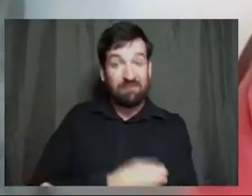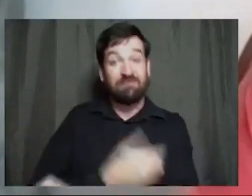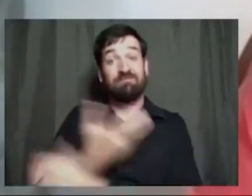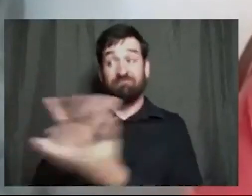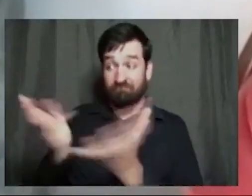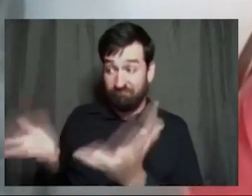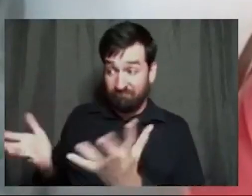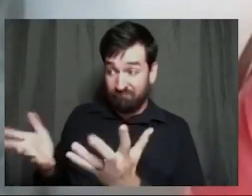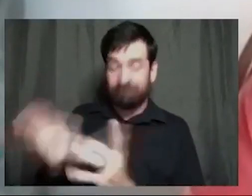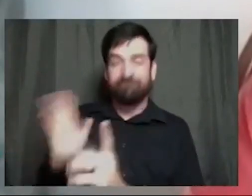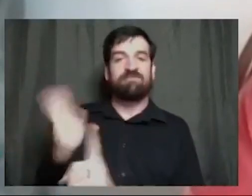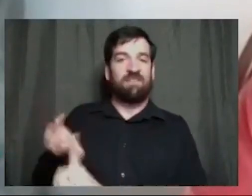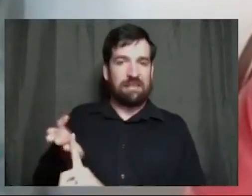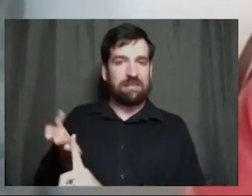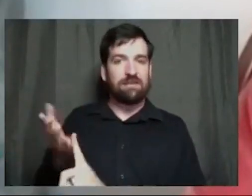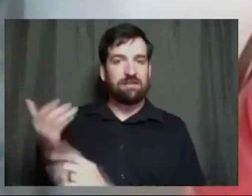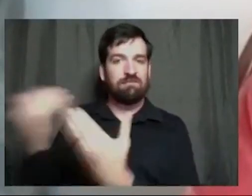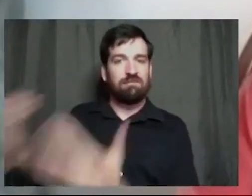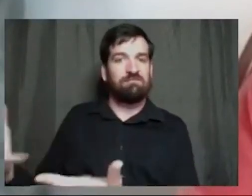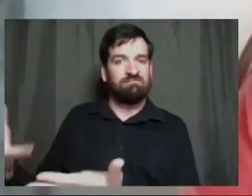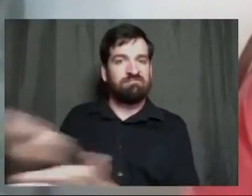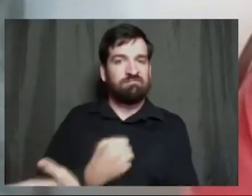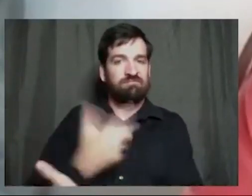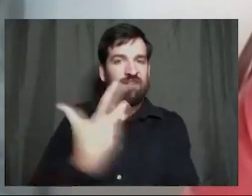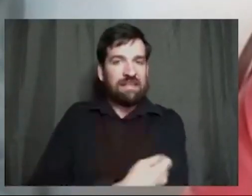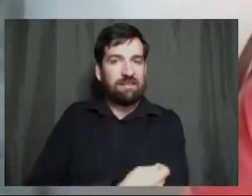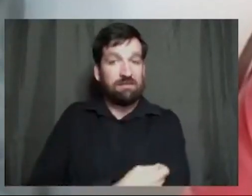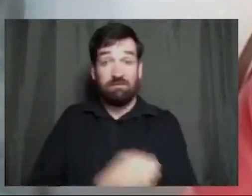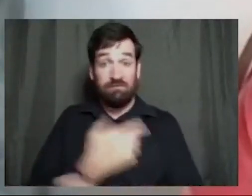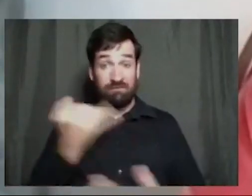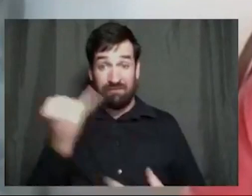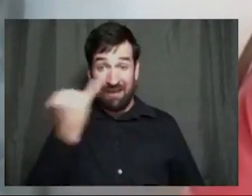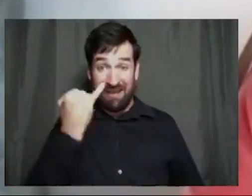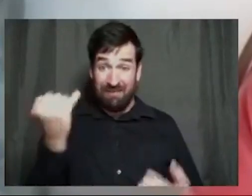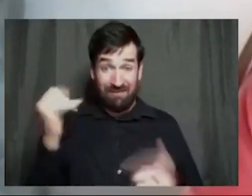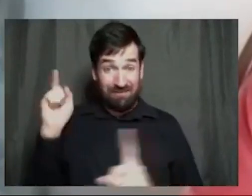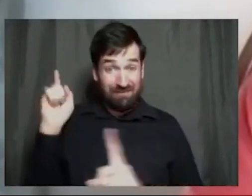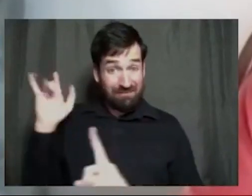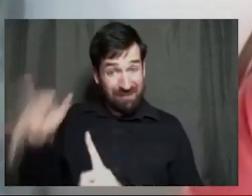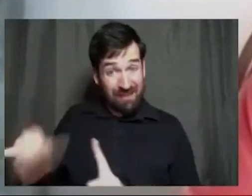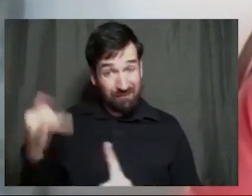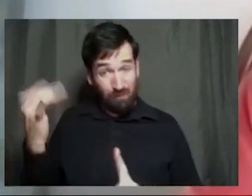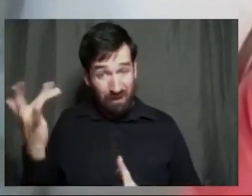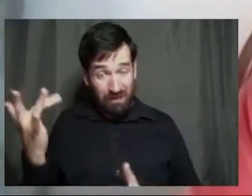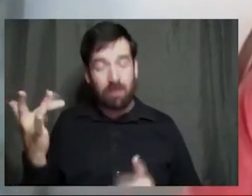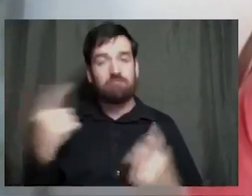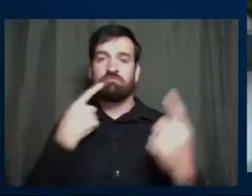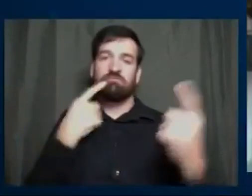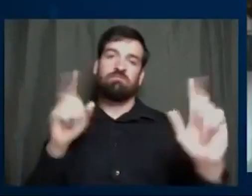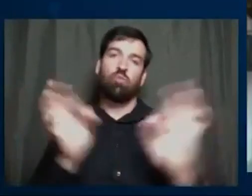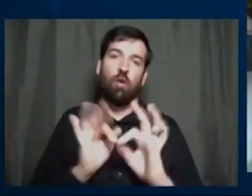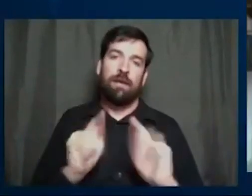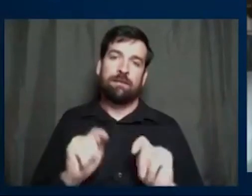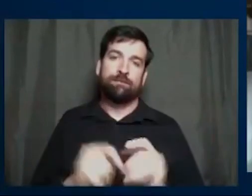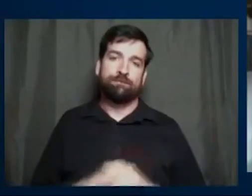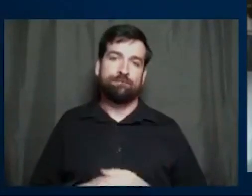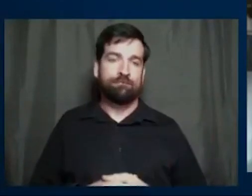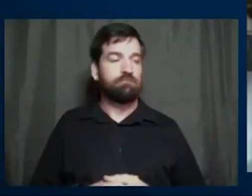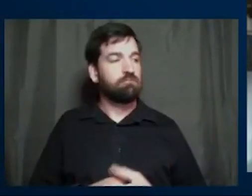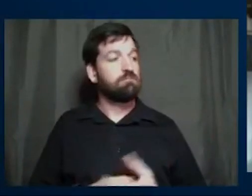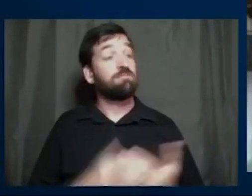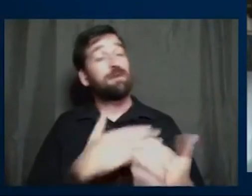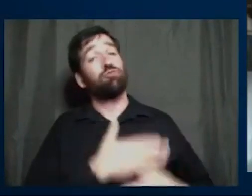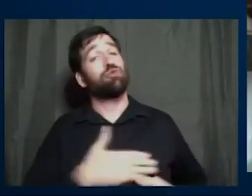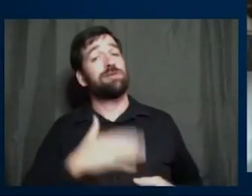And, I count that as a win. And if that's what this was all for, then it was worth it. Well, we appreciate your voice of reason. We might have to